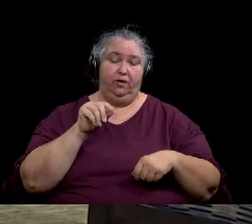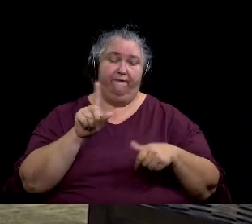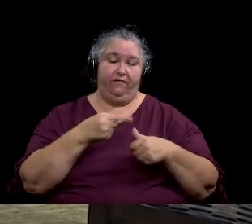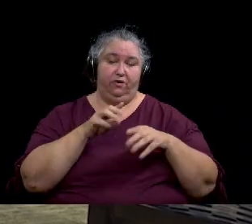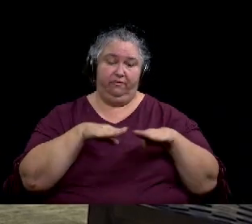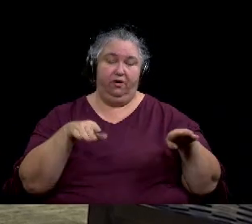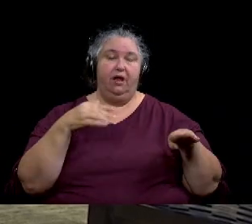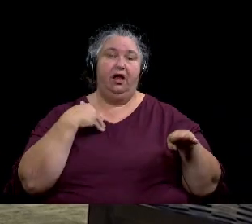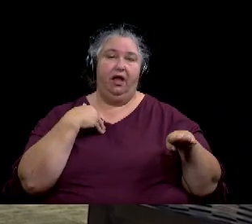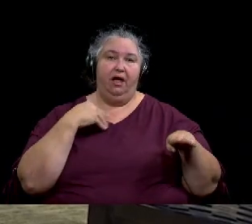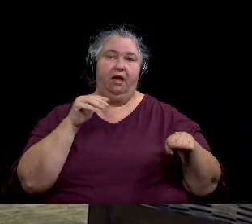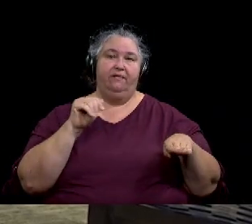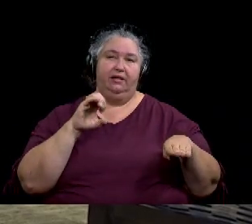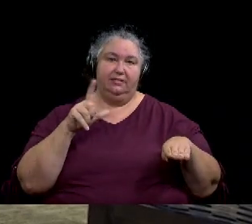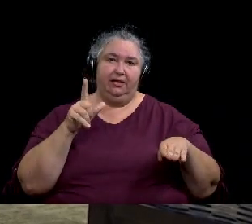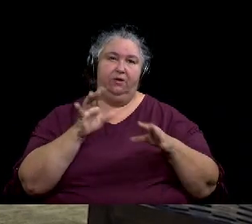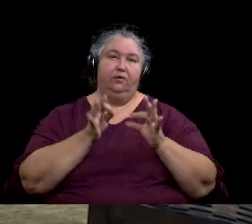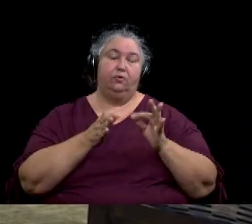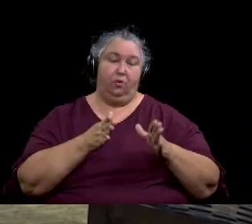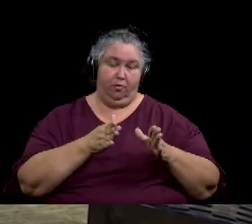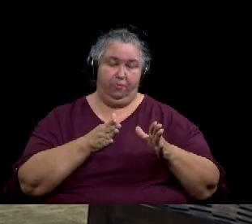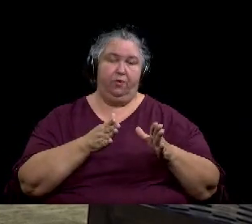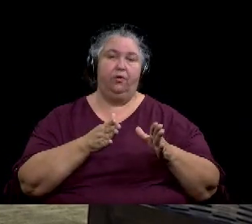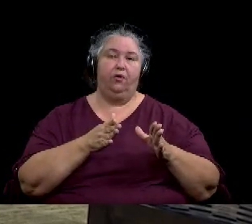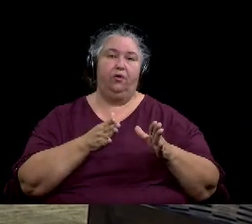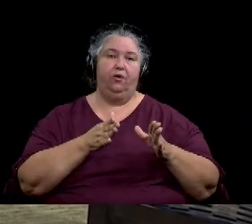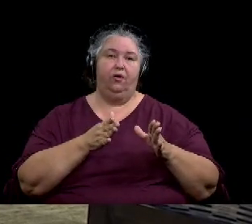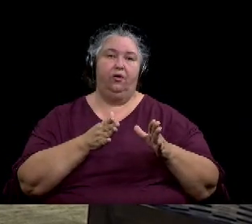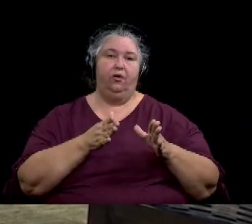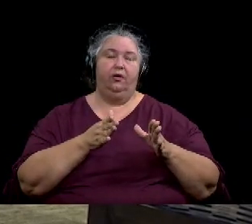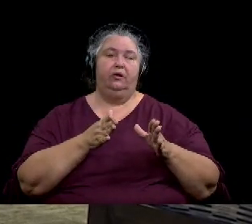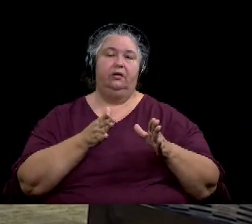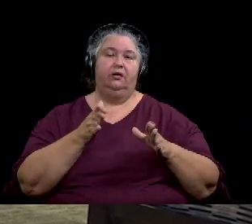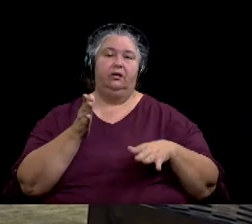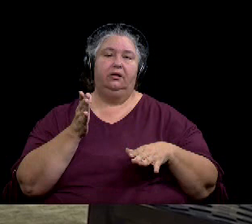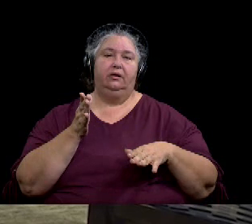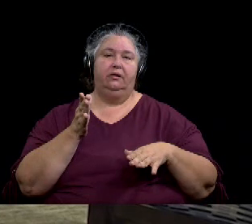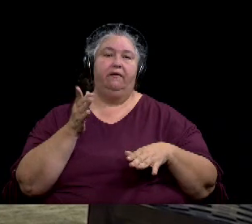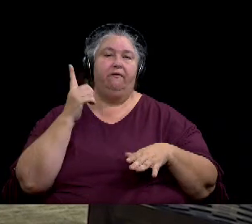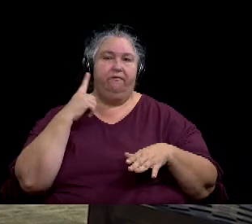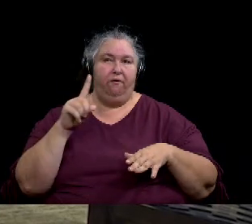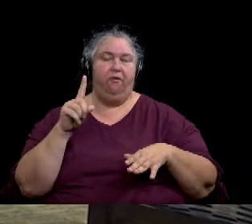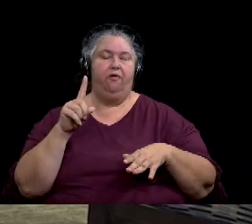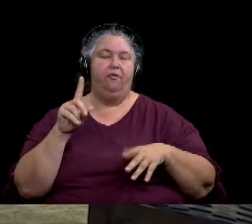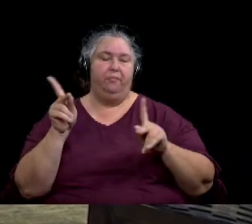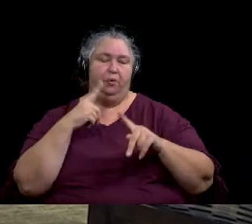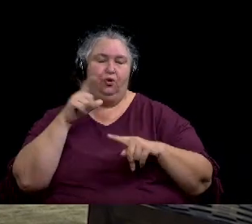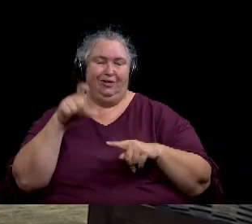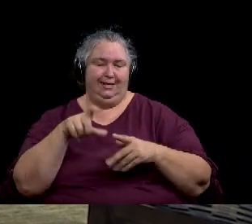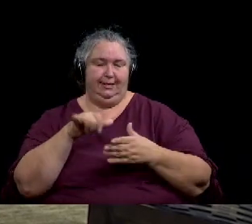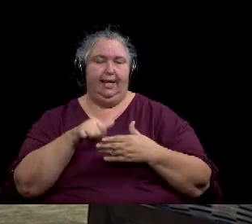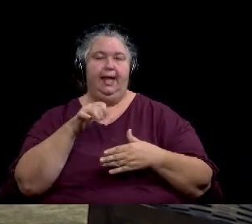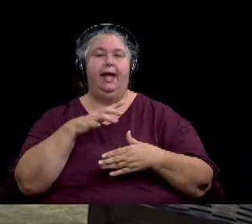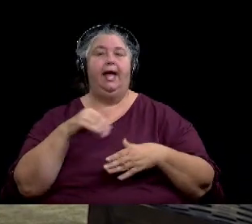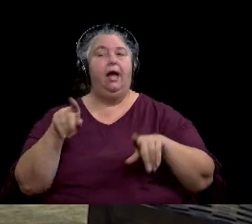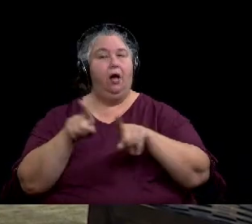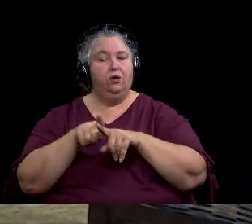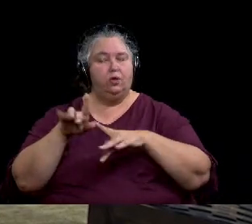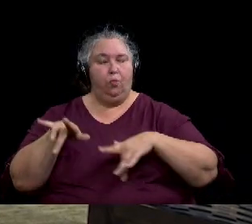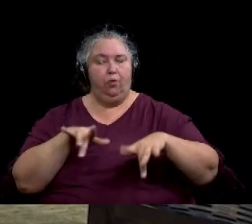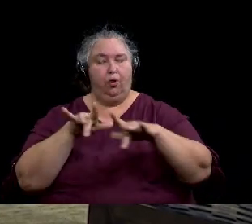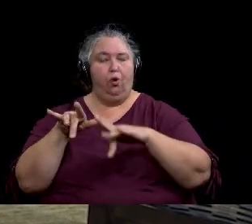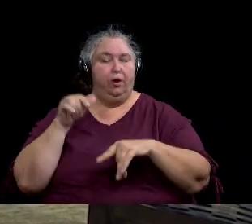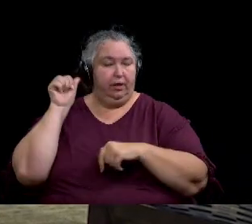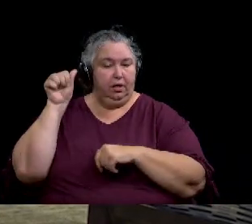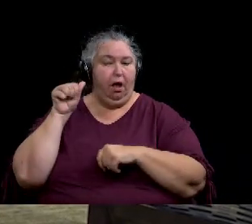have an American Sign Language interpreter doing a sign language interpretation for those who need that. And we always are also recording an